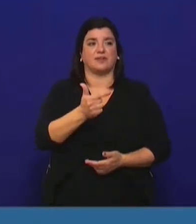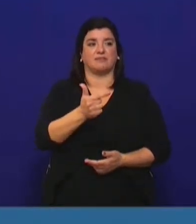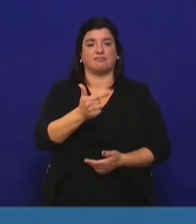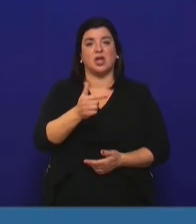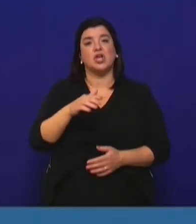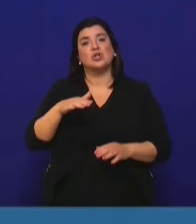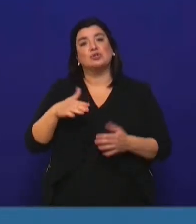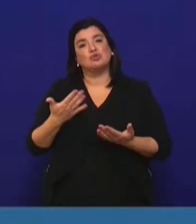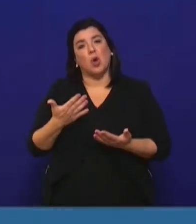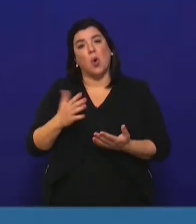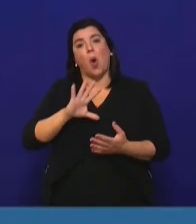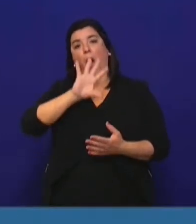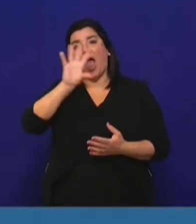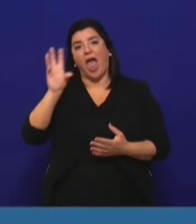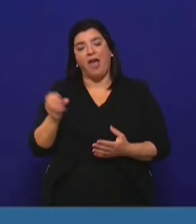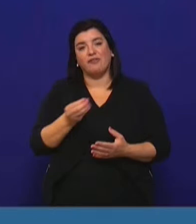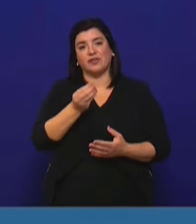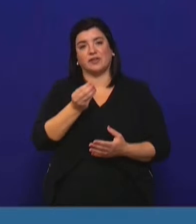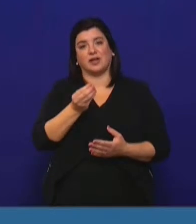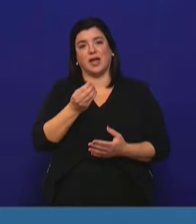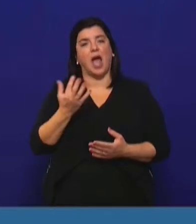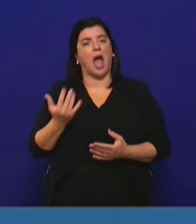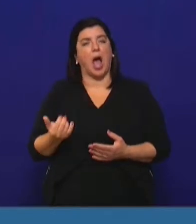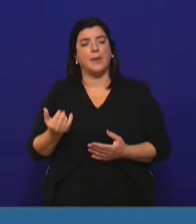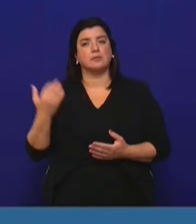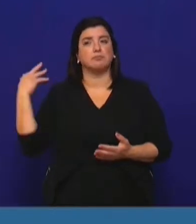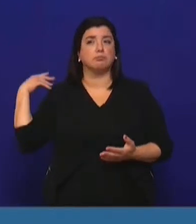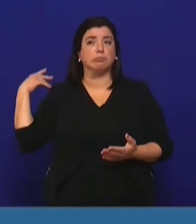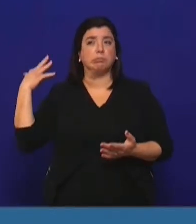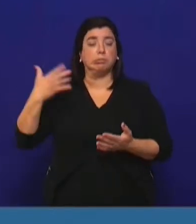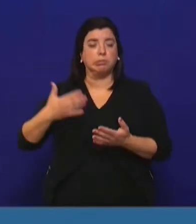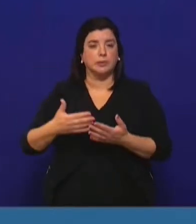of cases which are positive from the beginning of the pandemic is